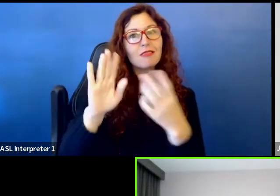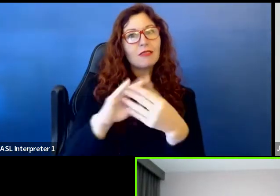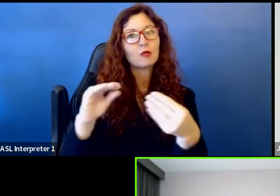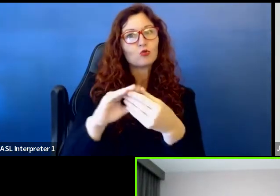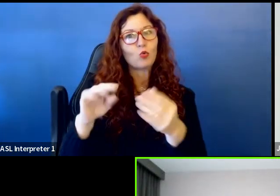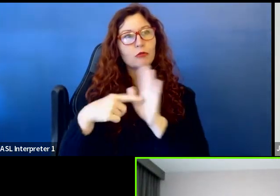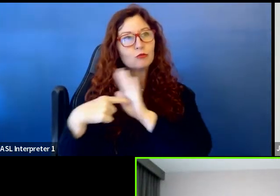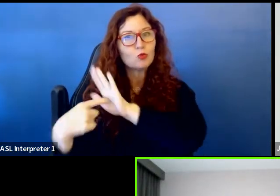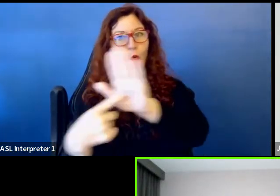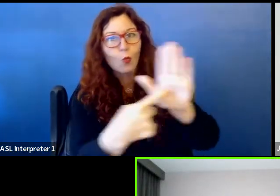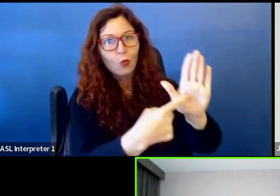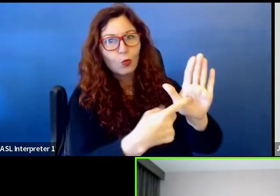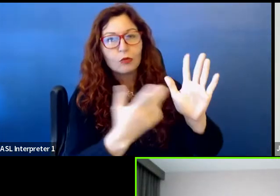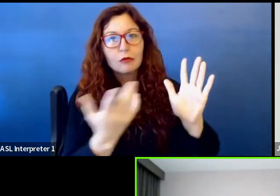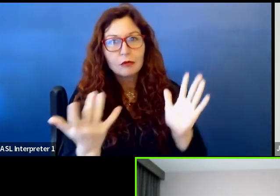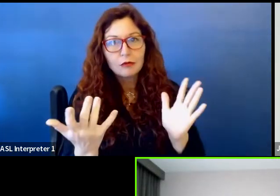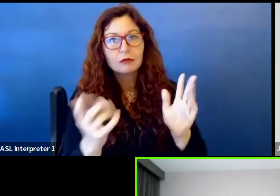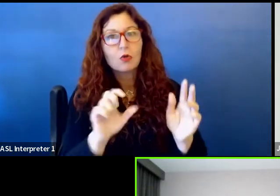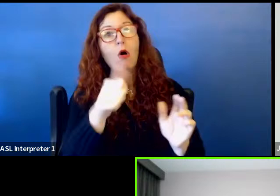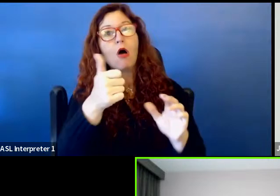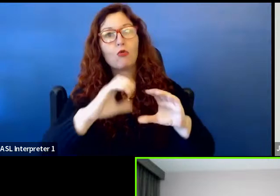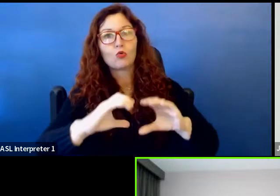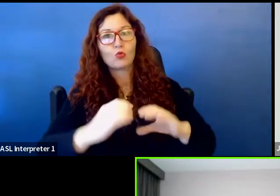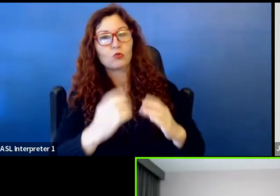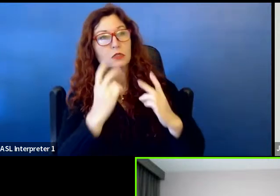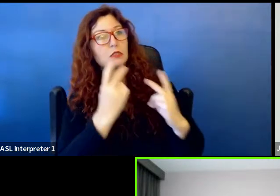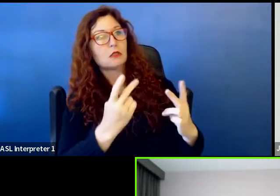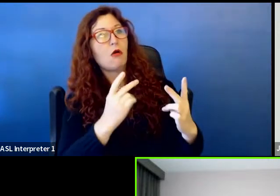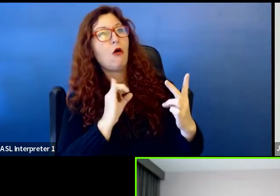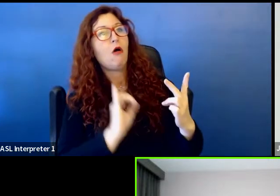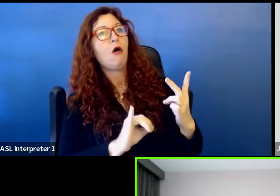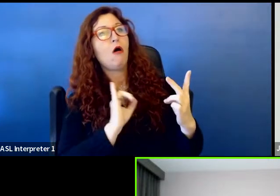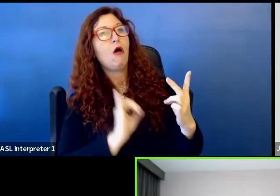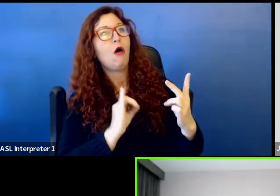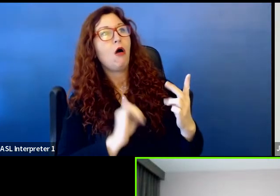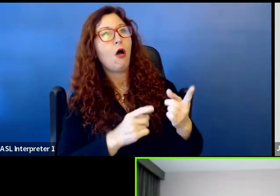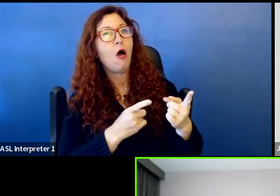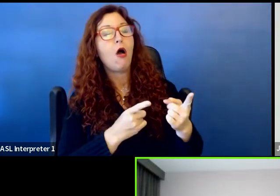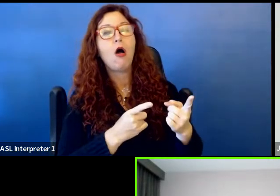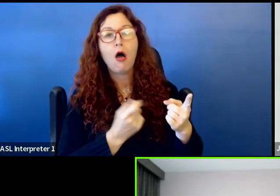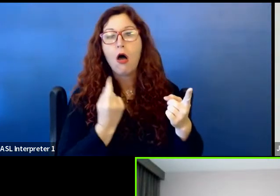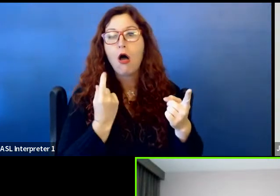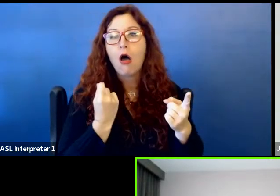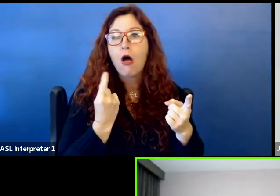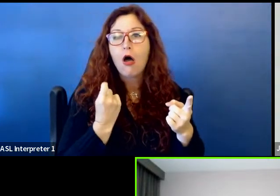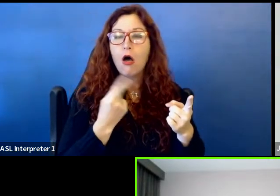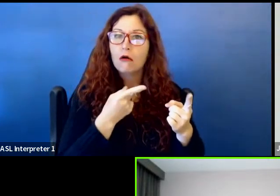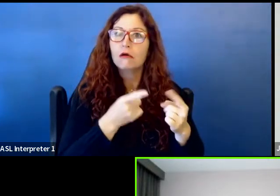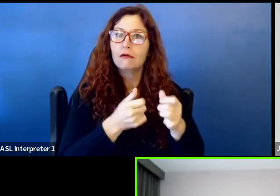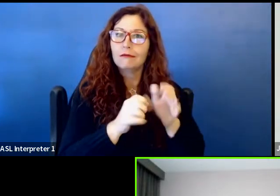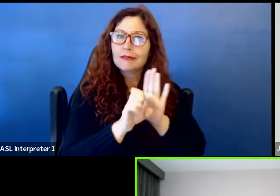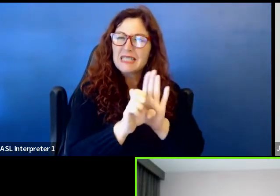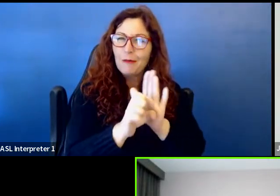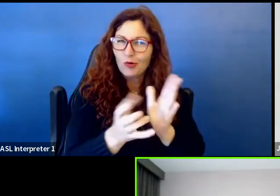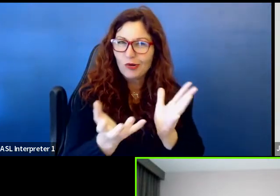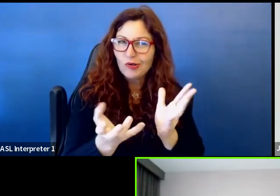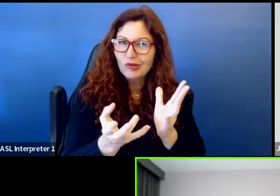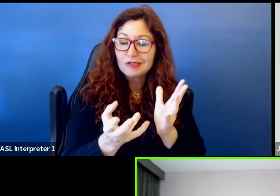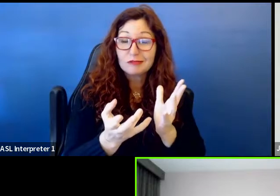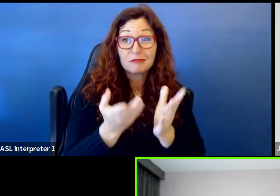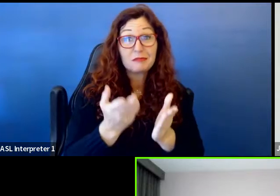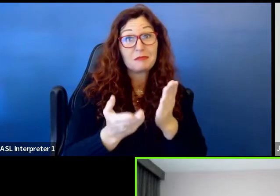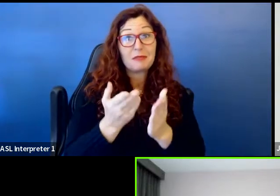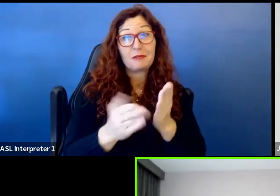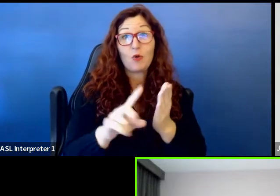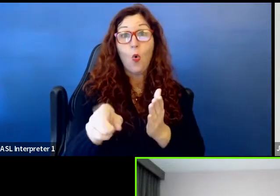union uh uh other groups that there are a lot of good examples out there and uh by just shining the spotlight on the